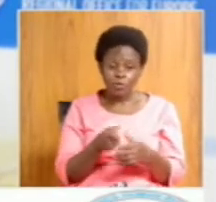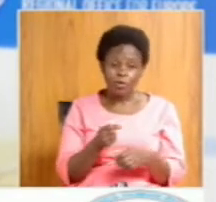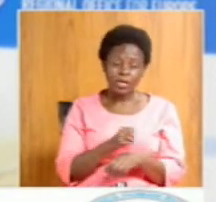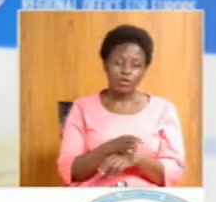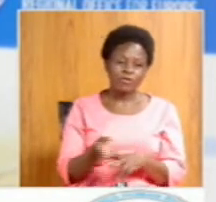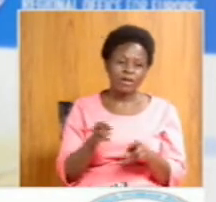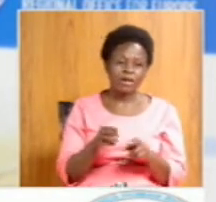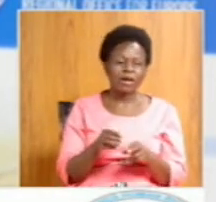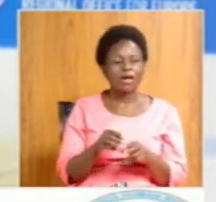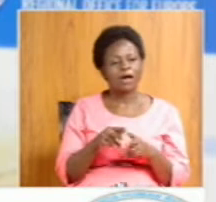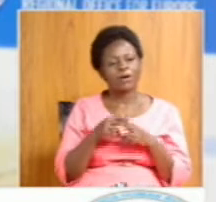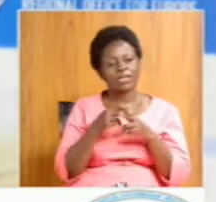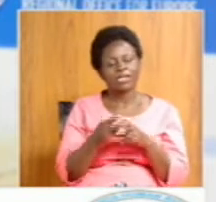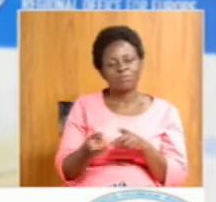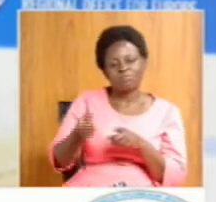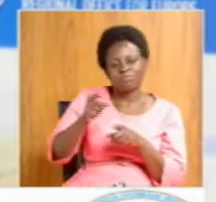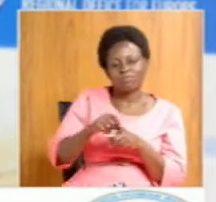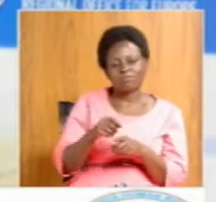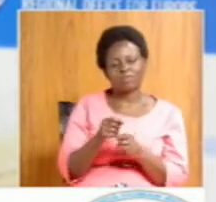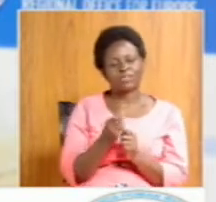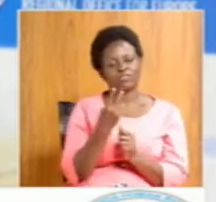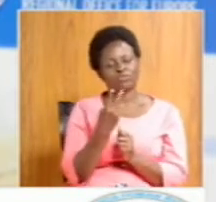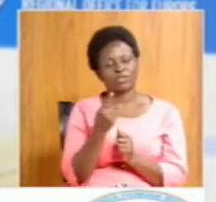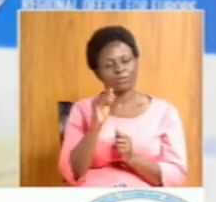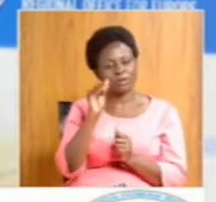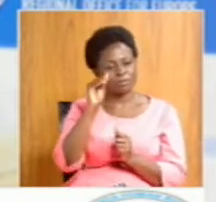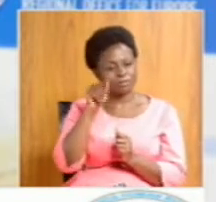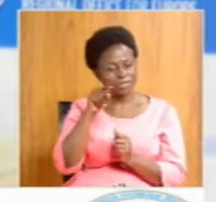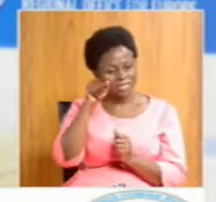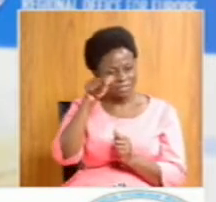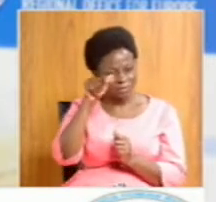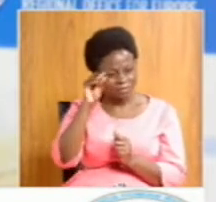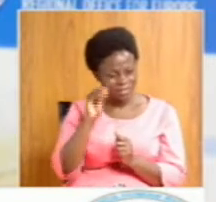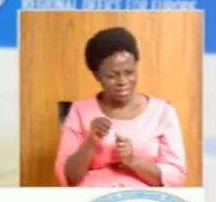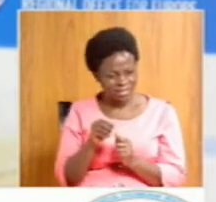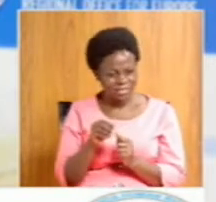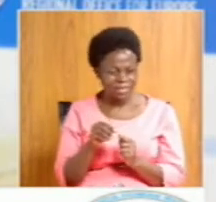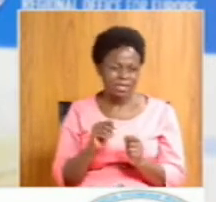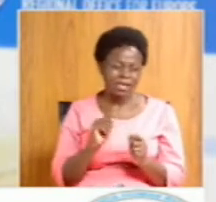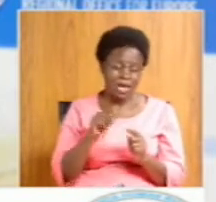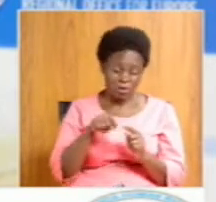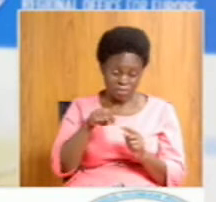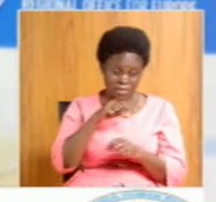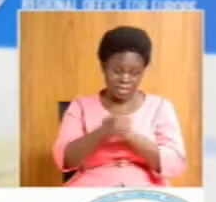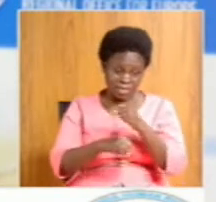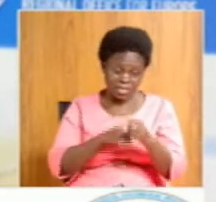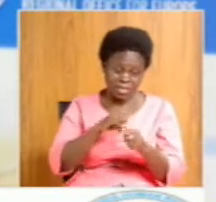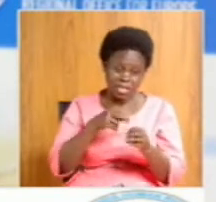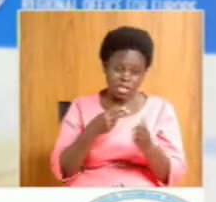happened our debt increased by 21.7% then just last year from June to April this year